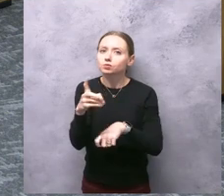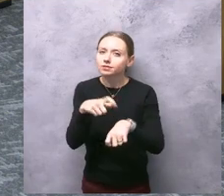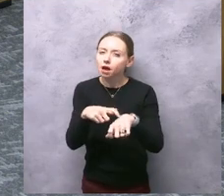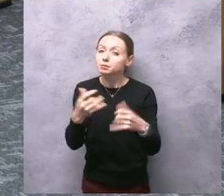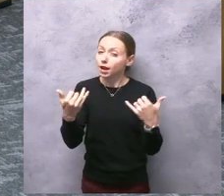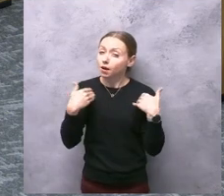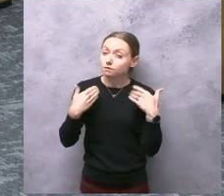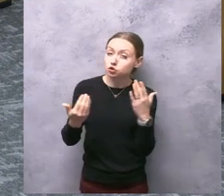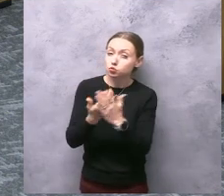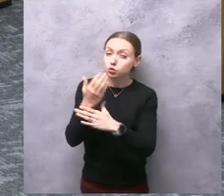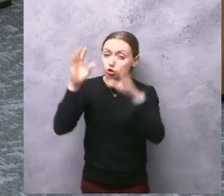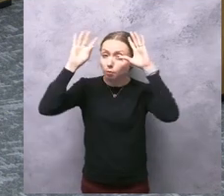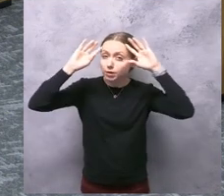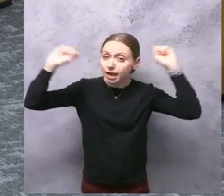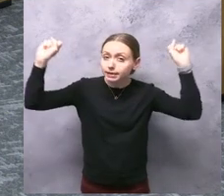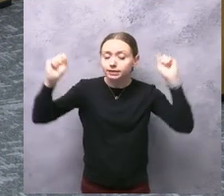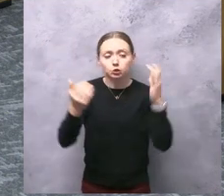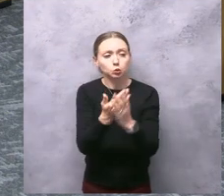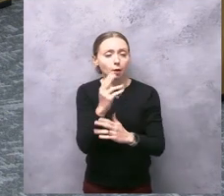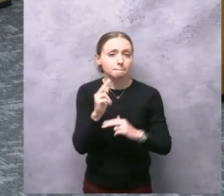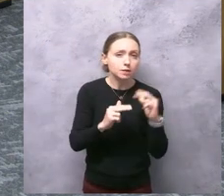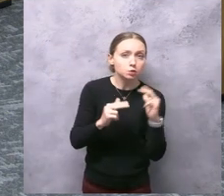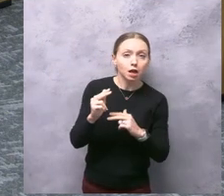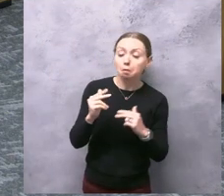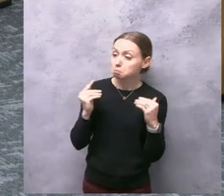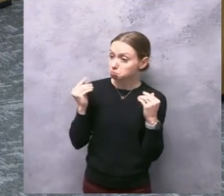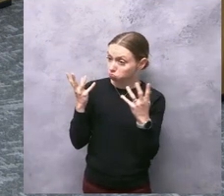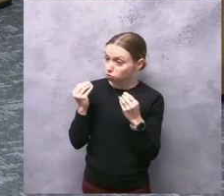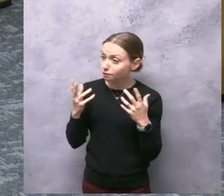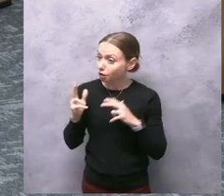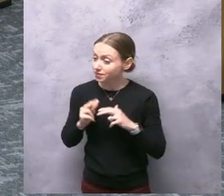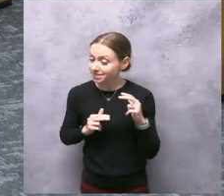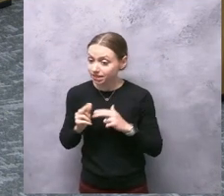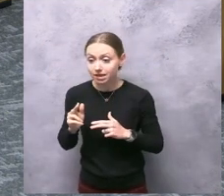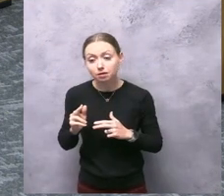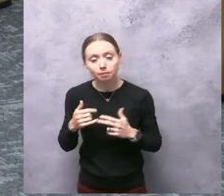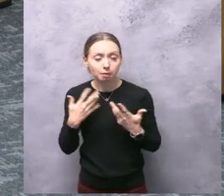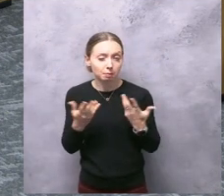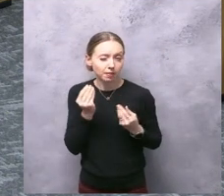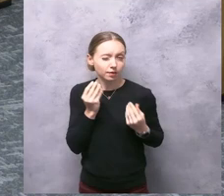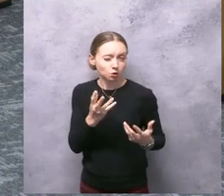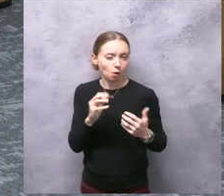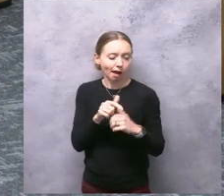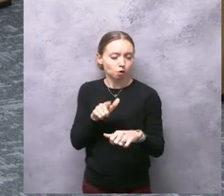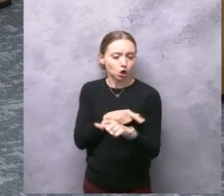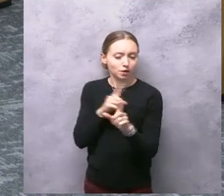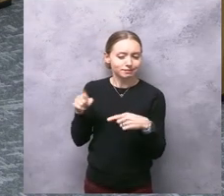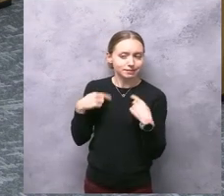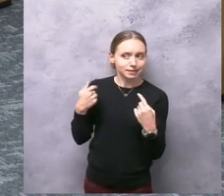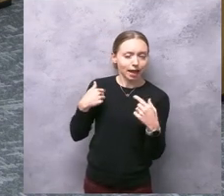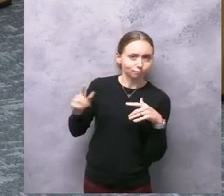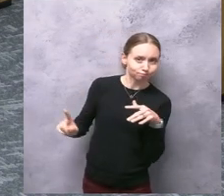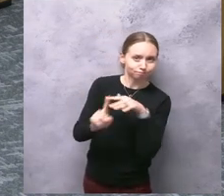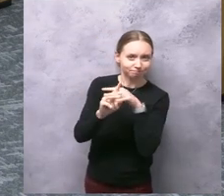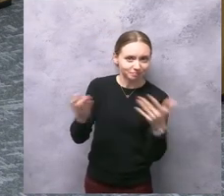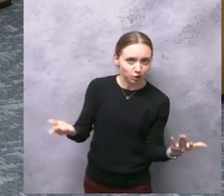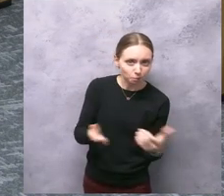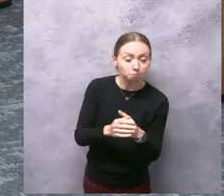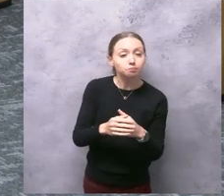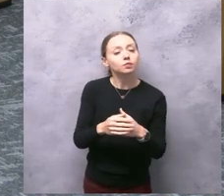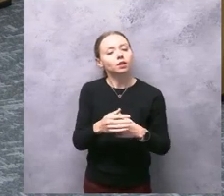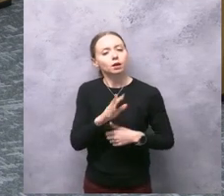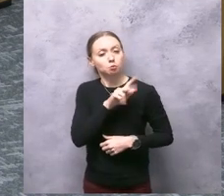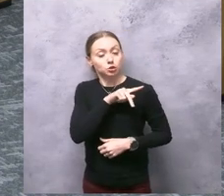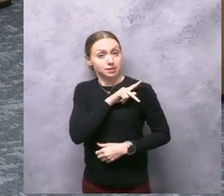building, beautiful facility, so probably tells you about how long it's been since I've been here. Just personally, my wife's an alum of